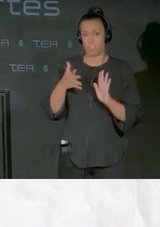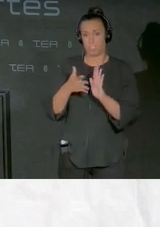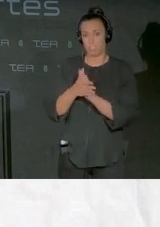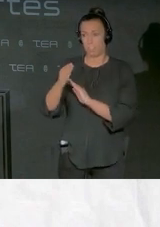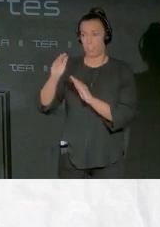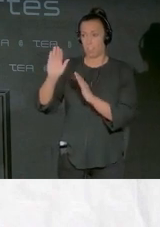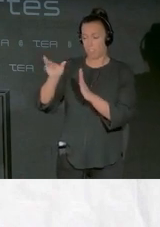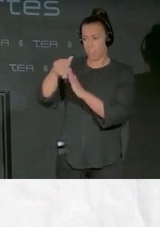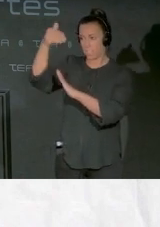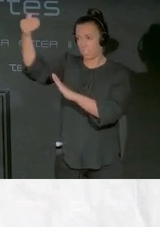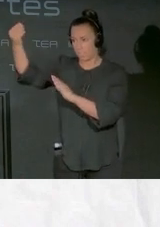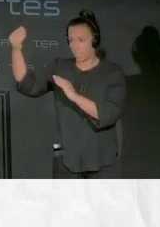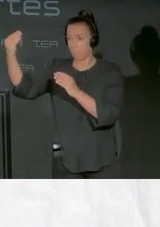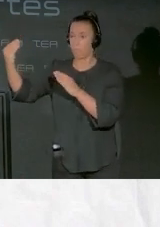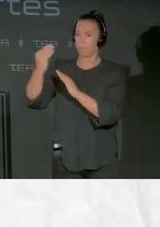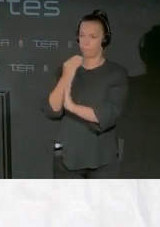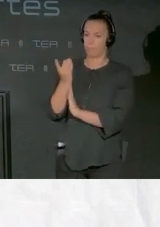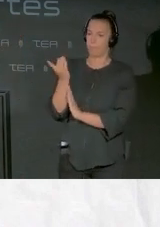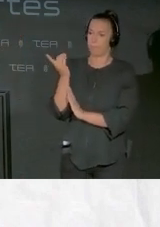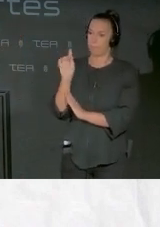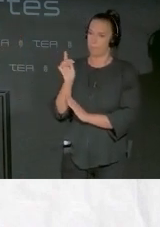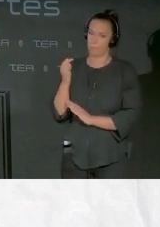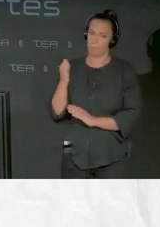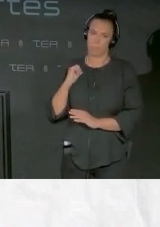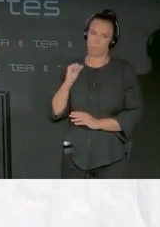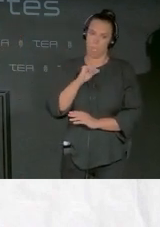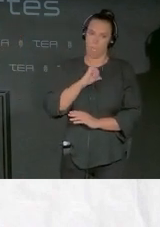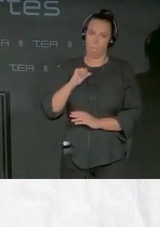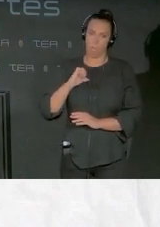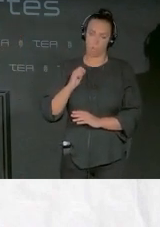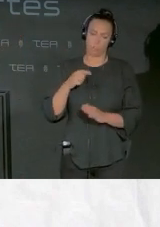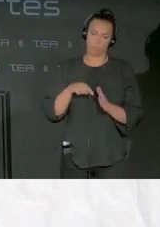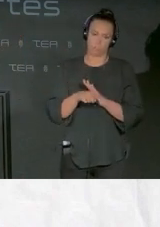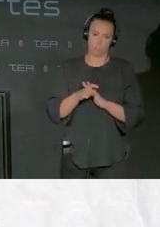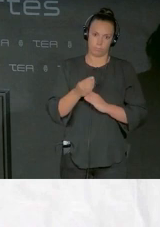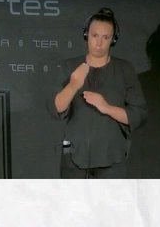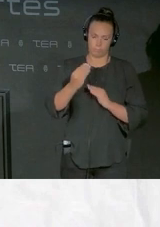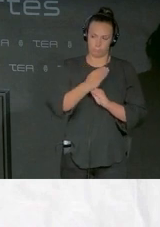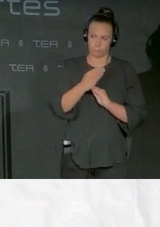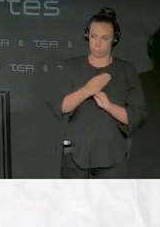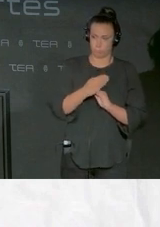be they public or private. So that's also an important component to look at.